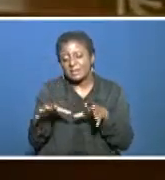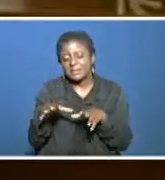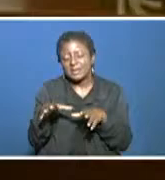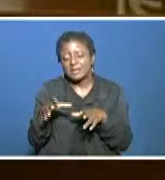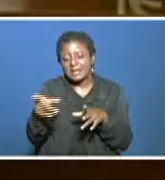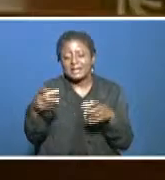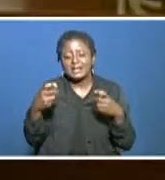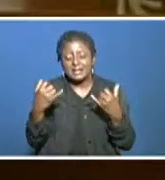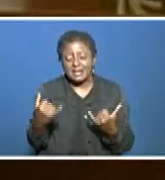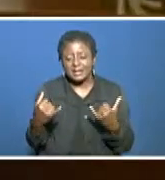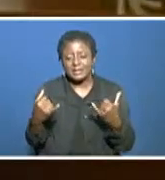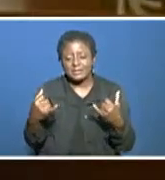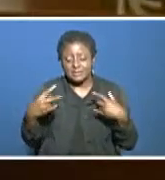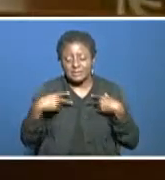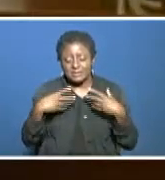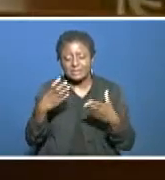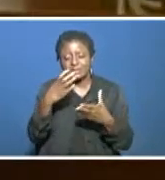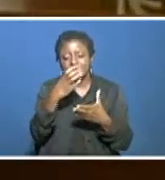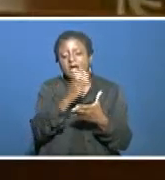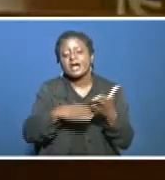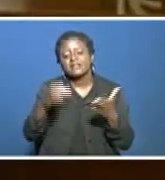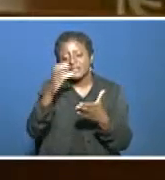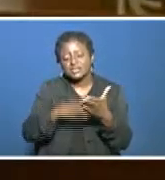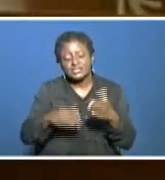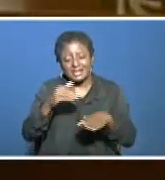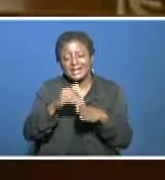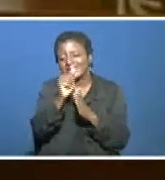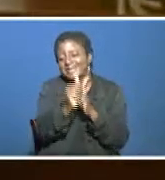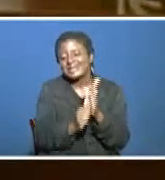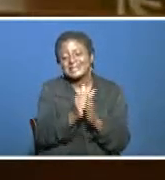60 for a criminal offense